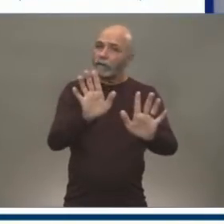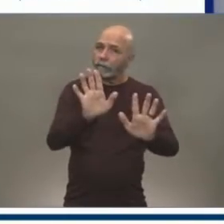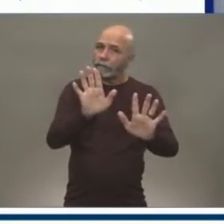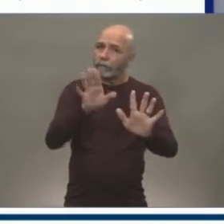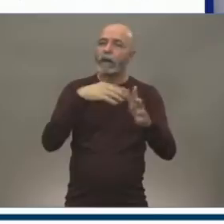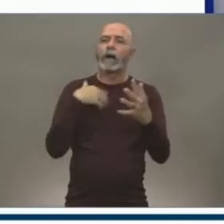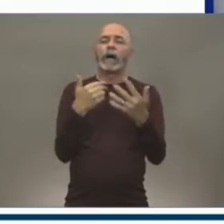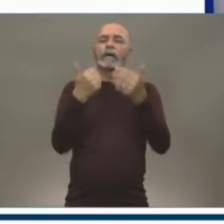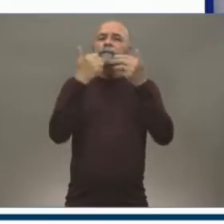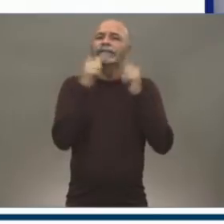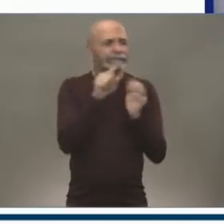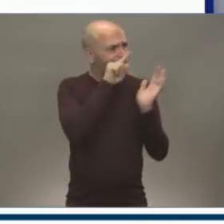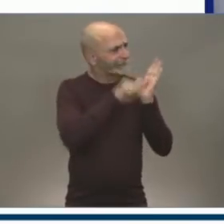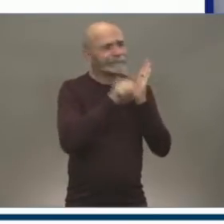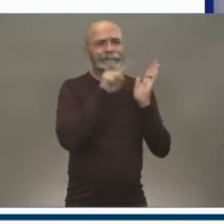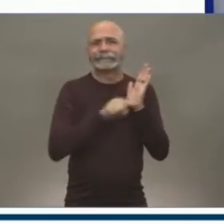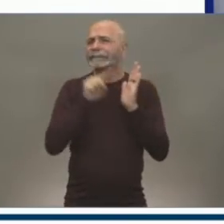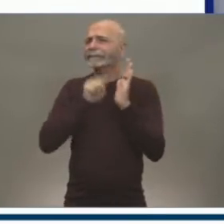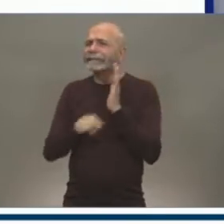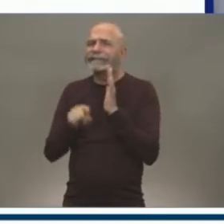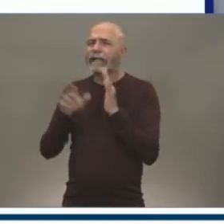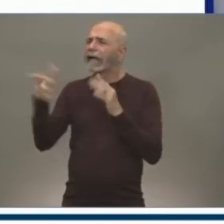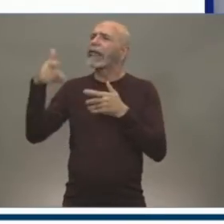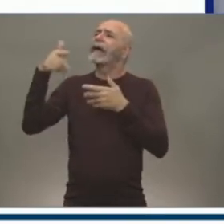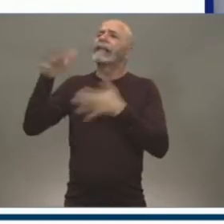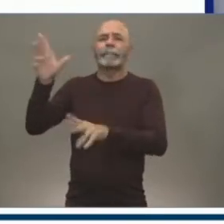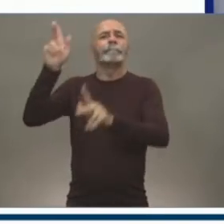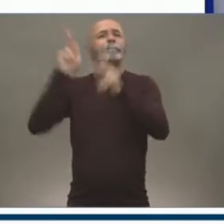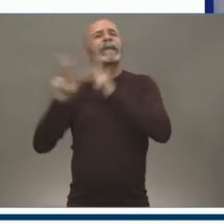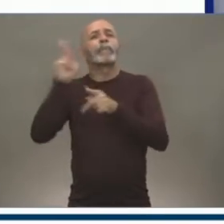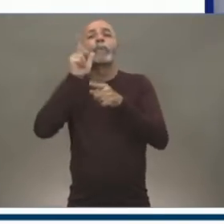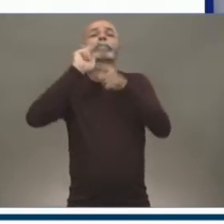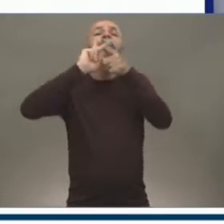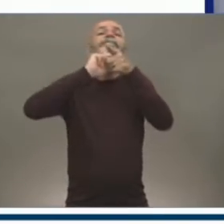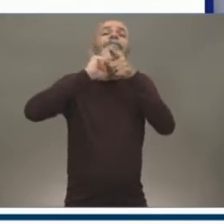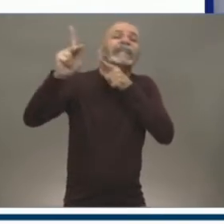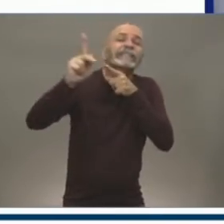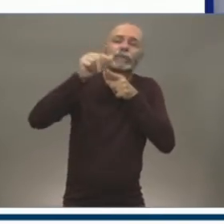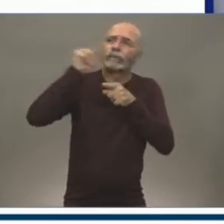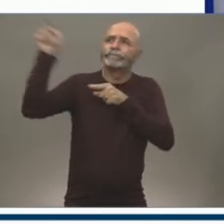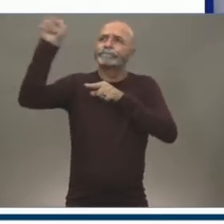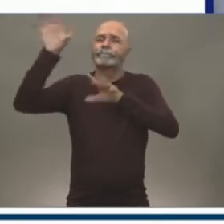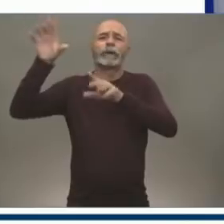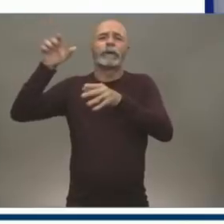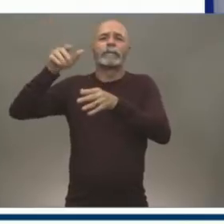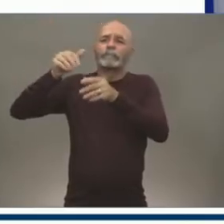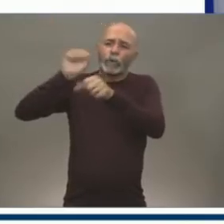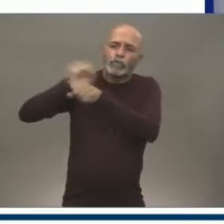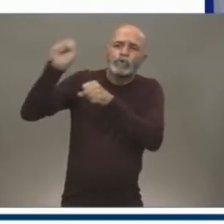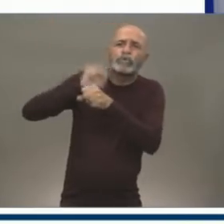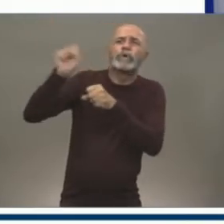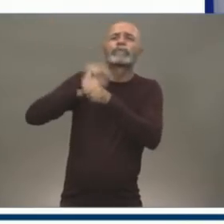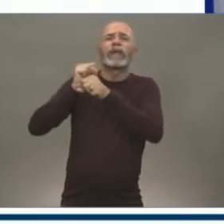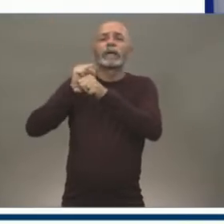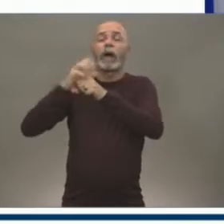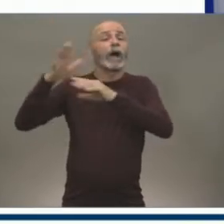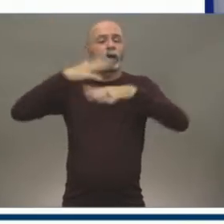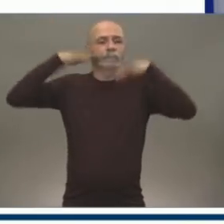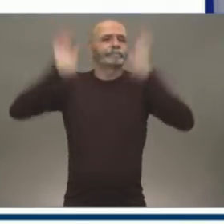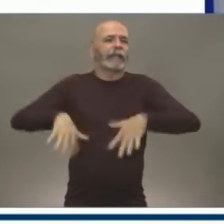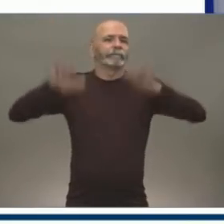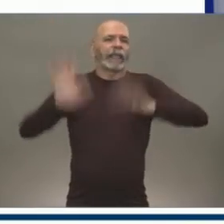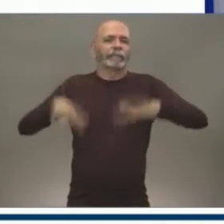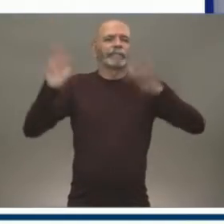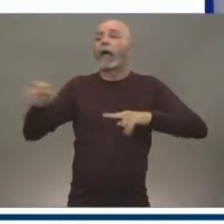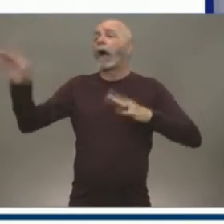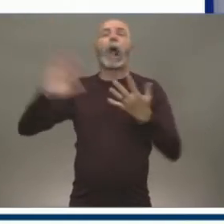We need to let the professionals do their jobs and not allow rumors to distort the facts. I want to thank those who are working in our